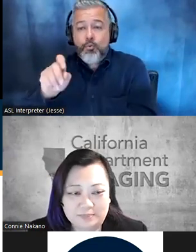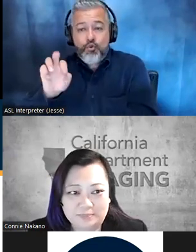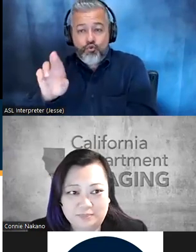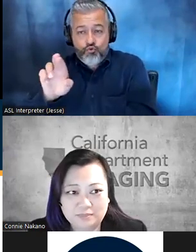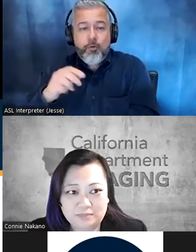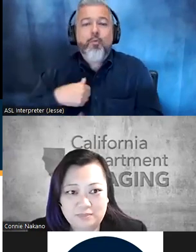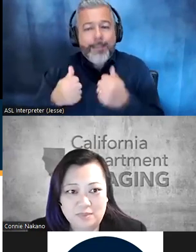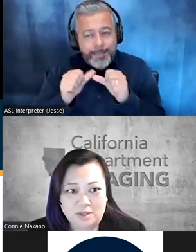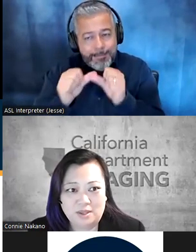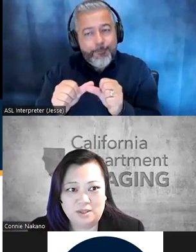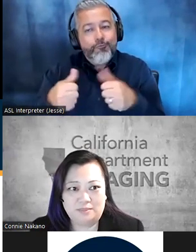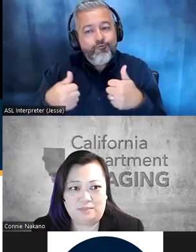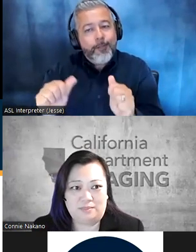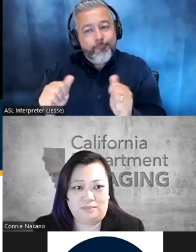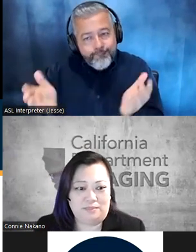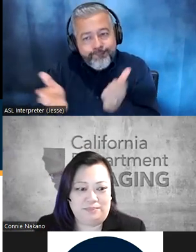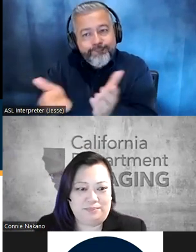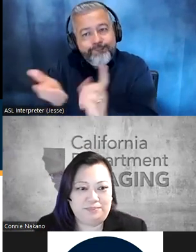slide.